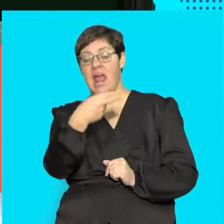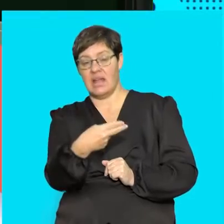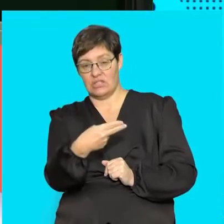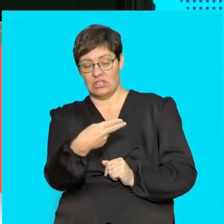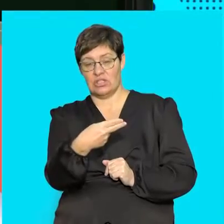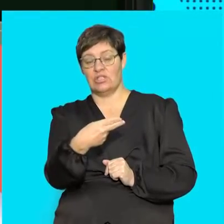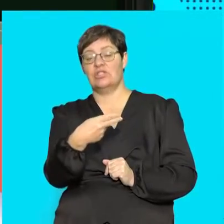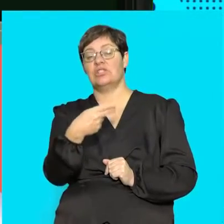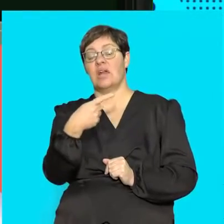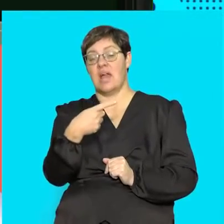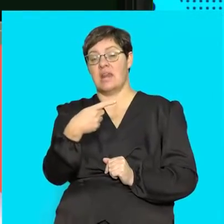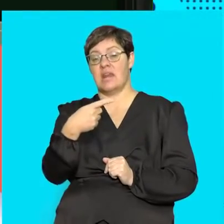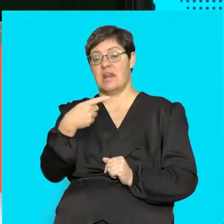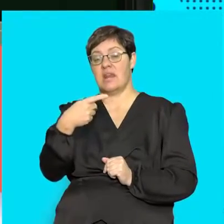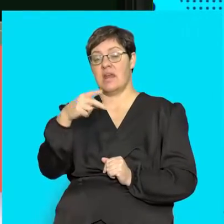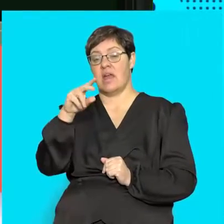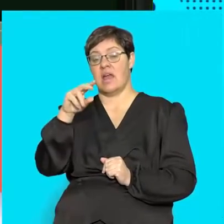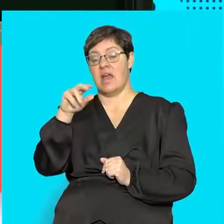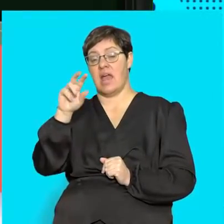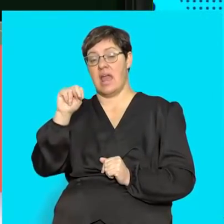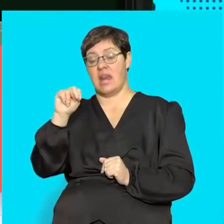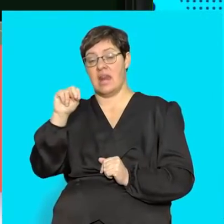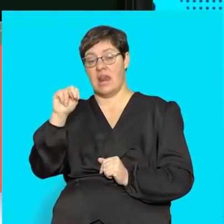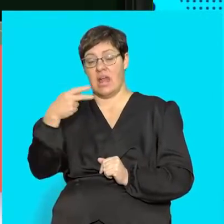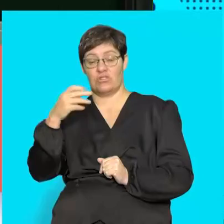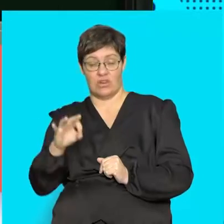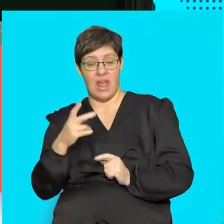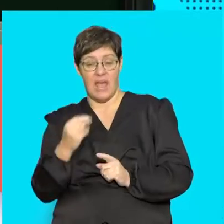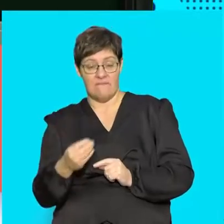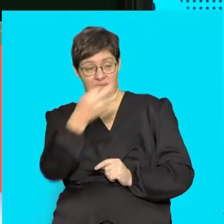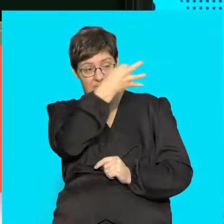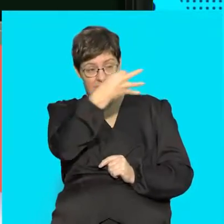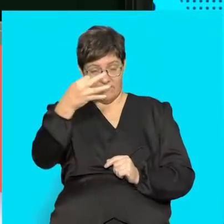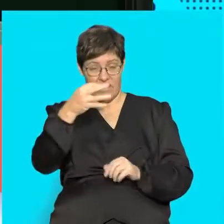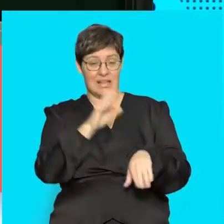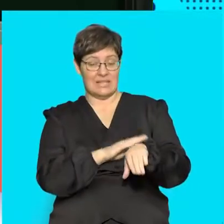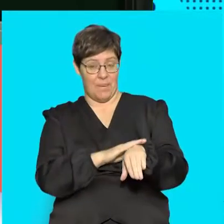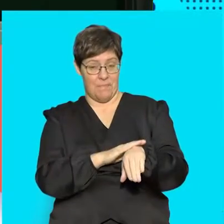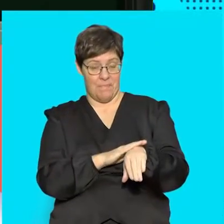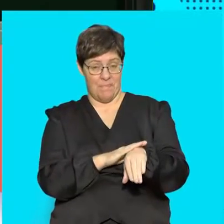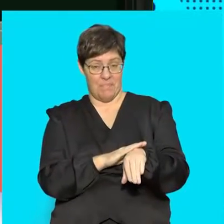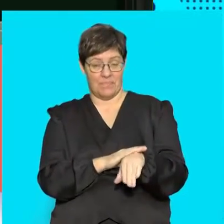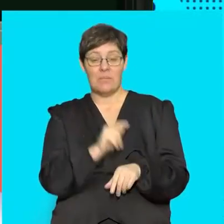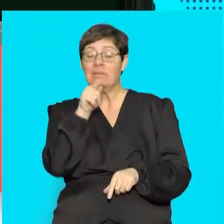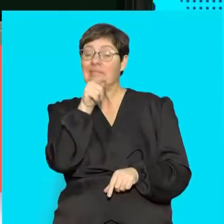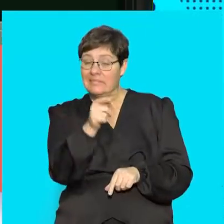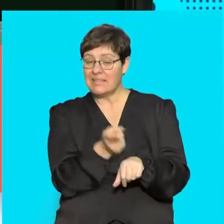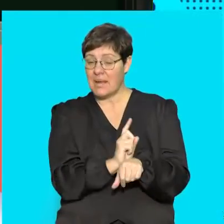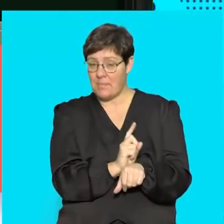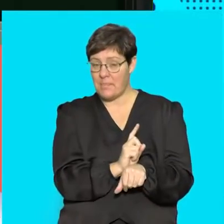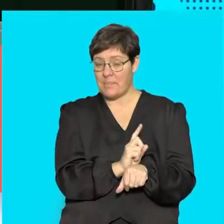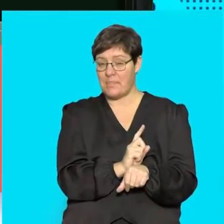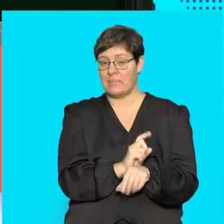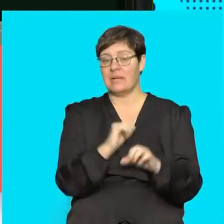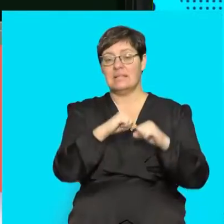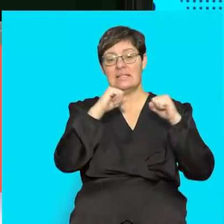hydrogen, and my ammonia has got horizontal lines horizontal to the time axis, it means at that